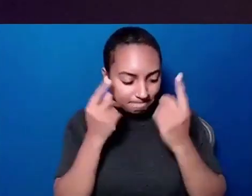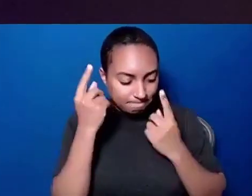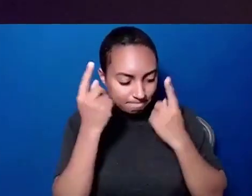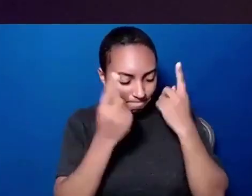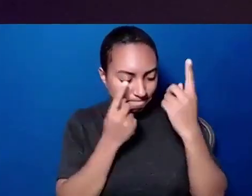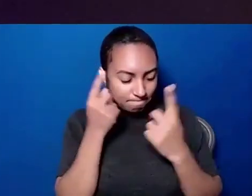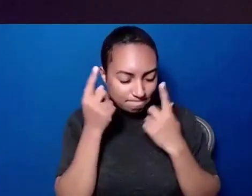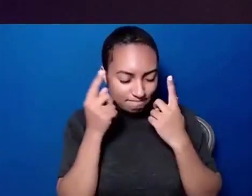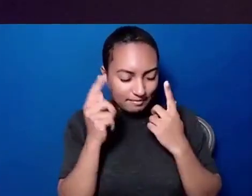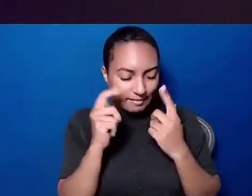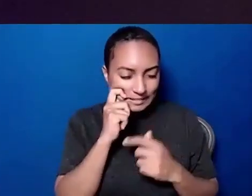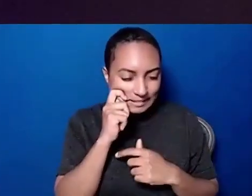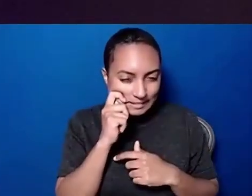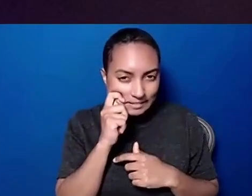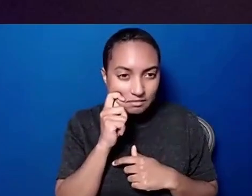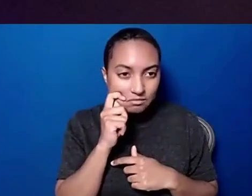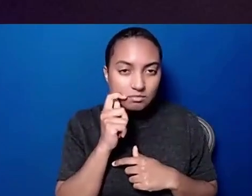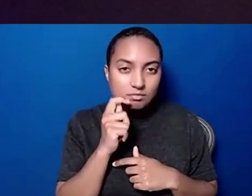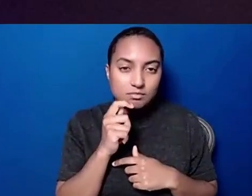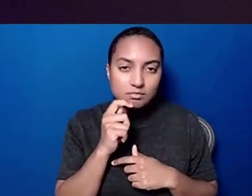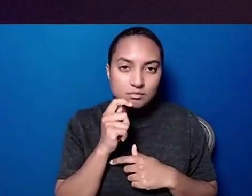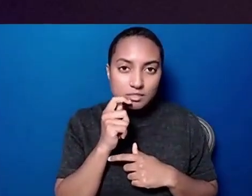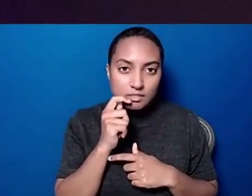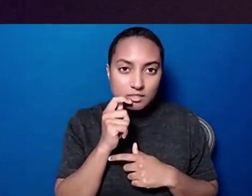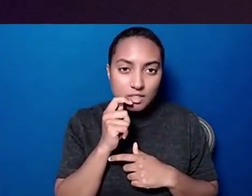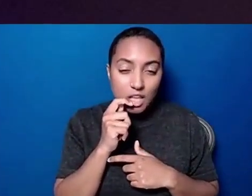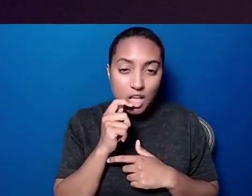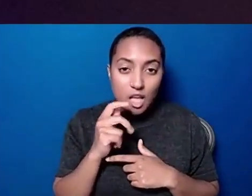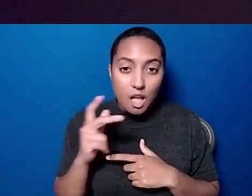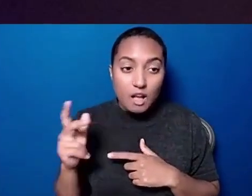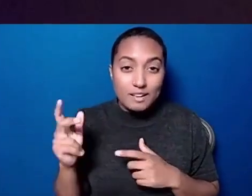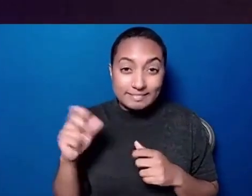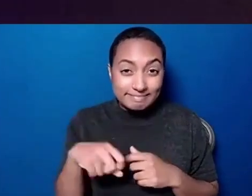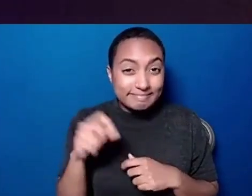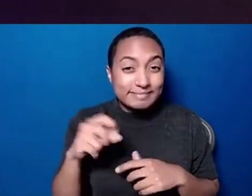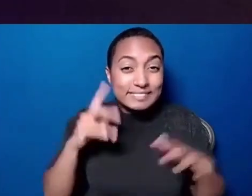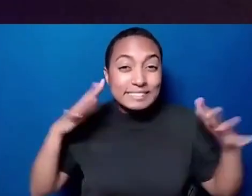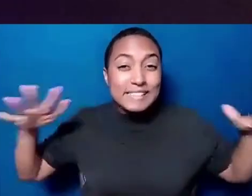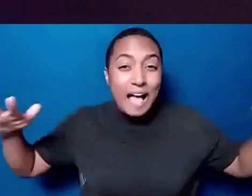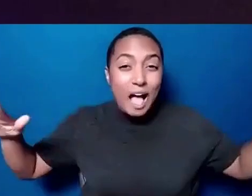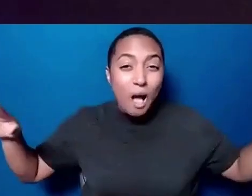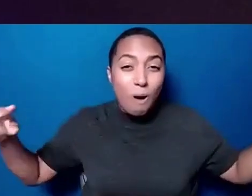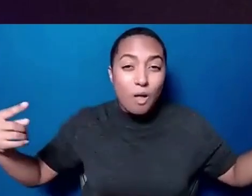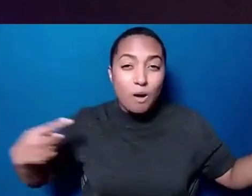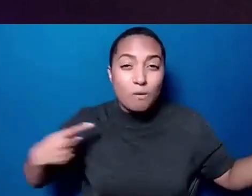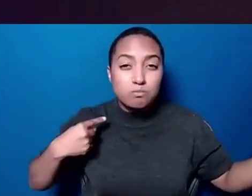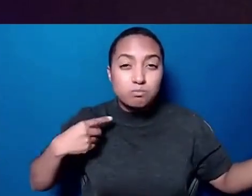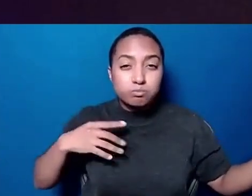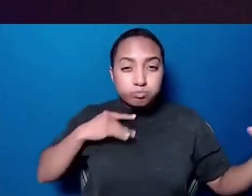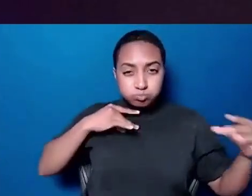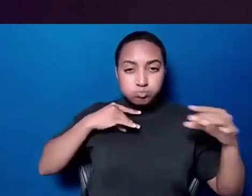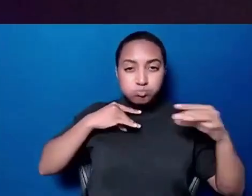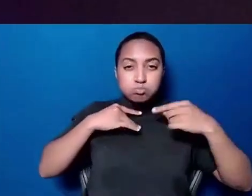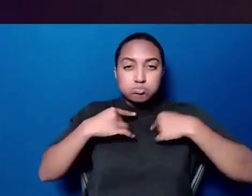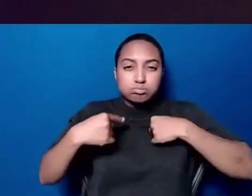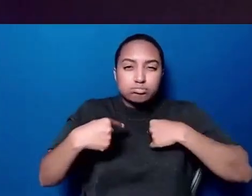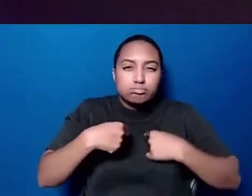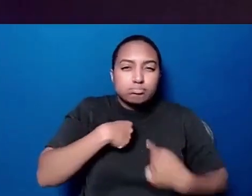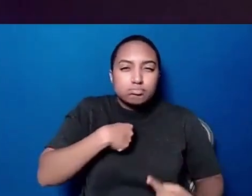Entry points for sound, yes, and for other things, but for